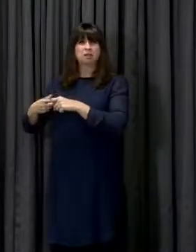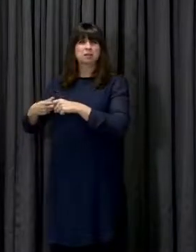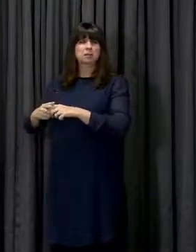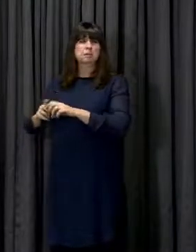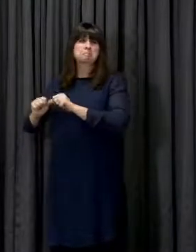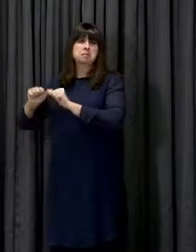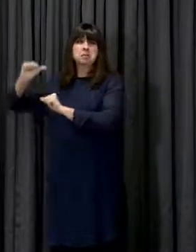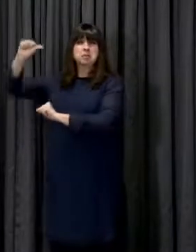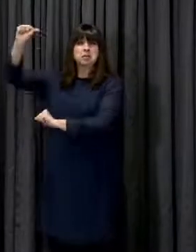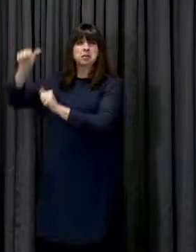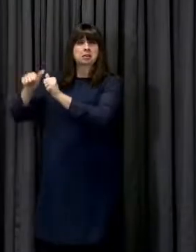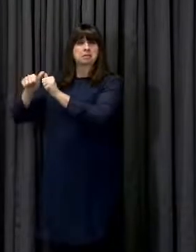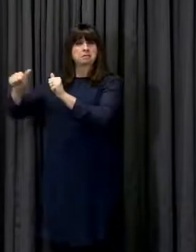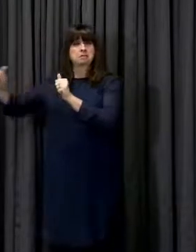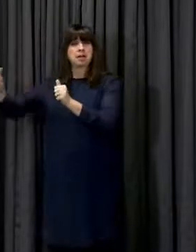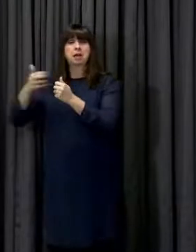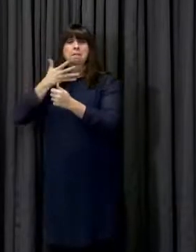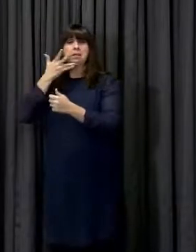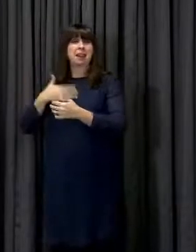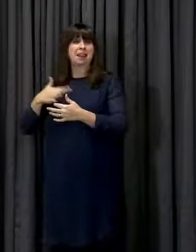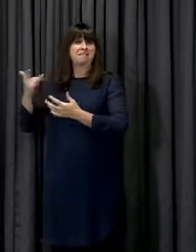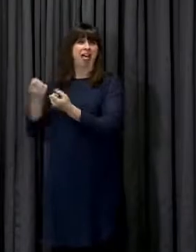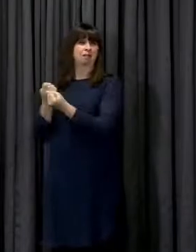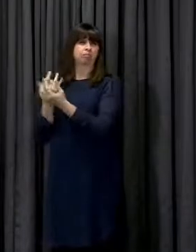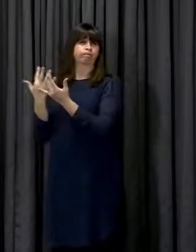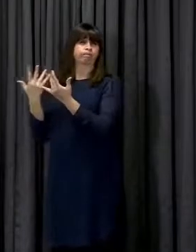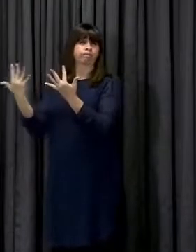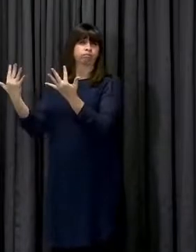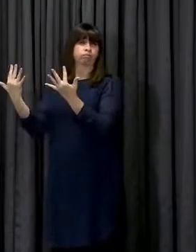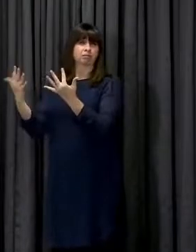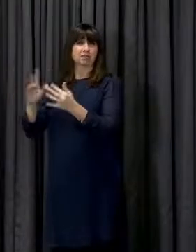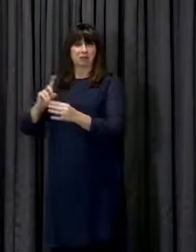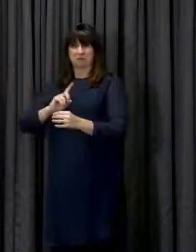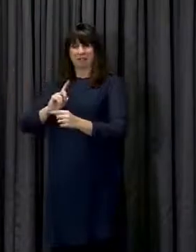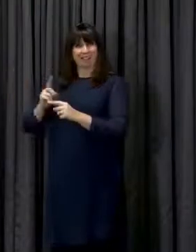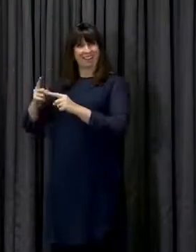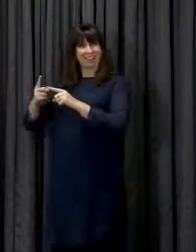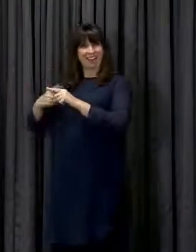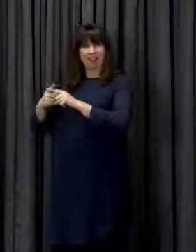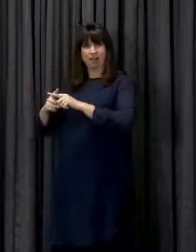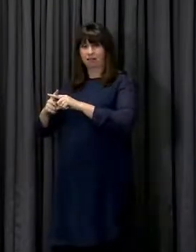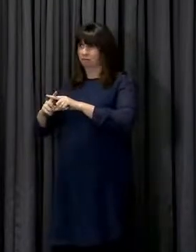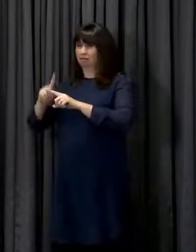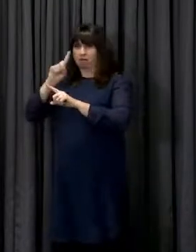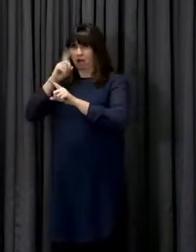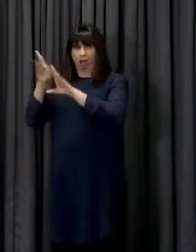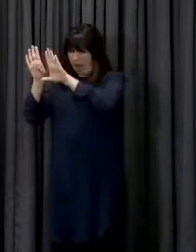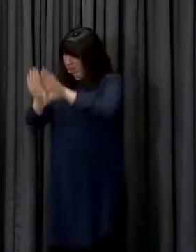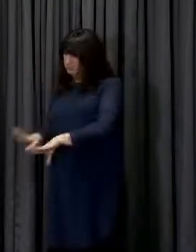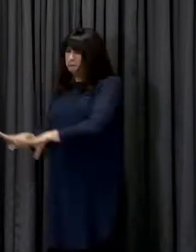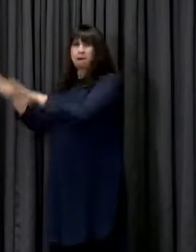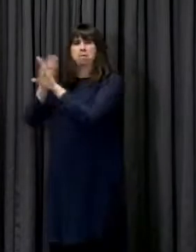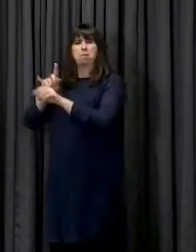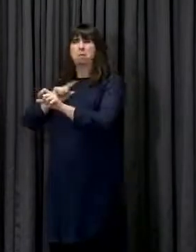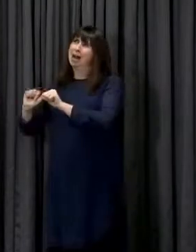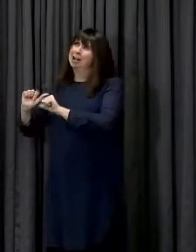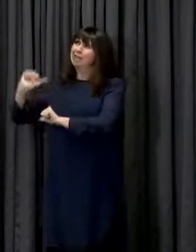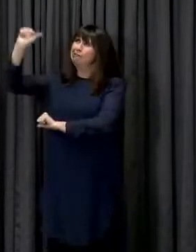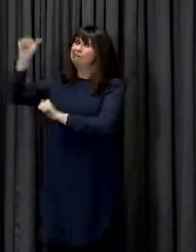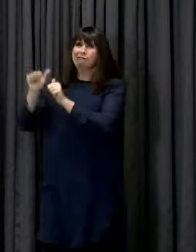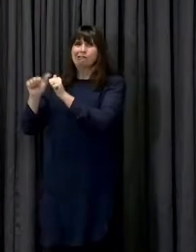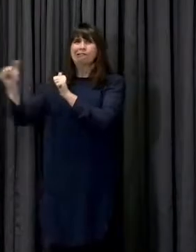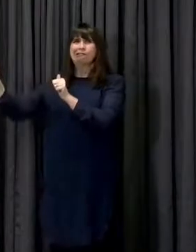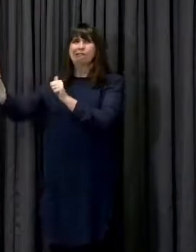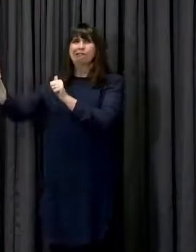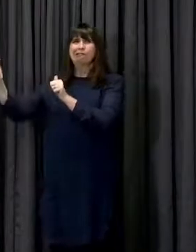not just in population terms. So tiers in different parts of England, the areas that are typically covered, are often the equivalent of